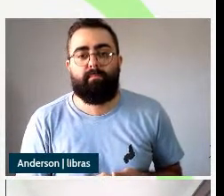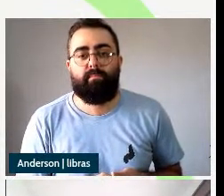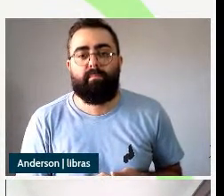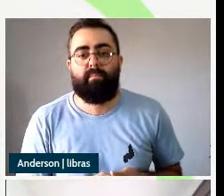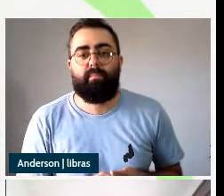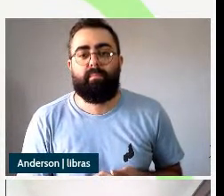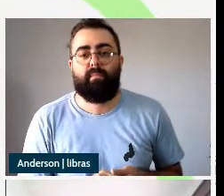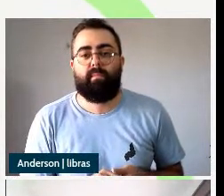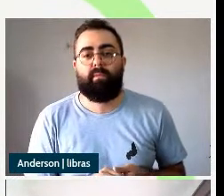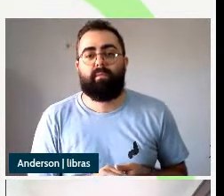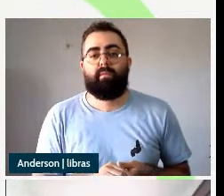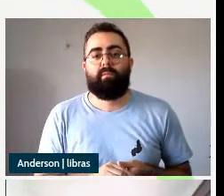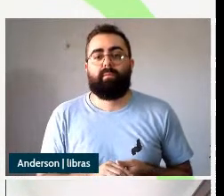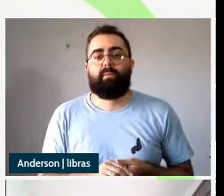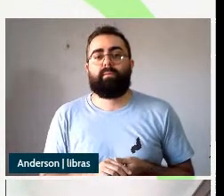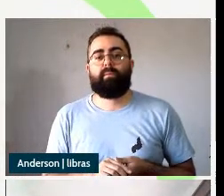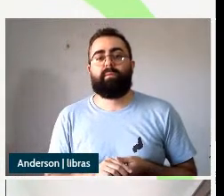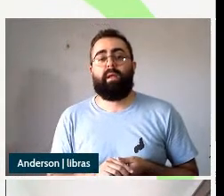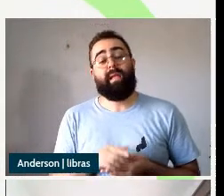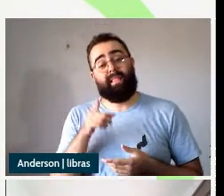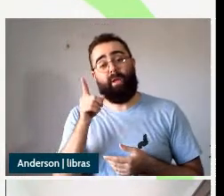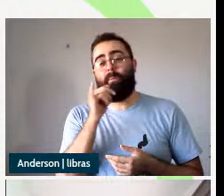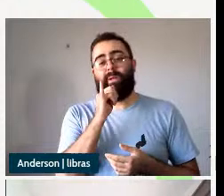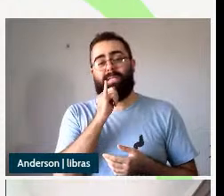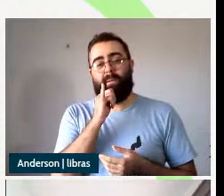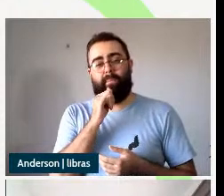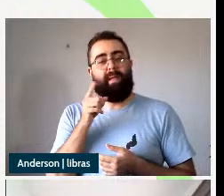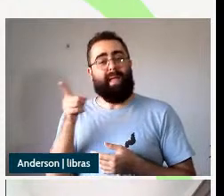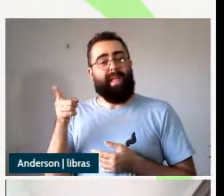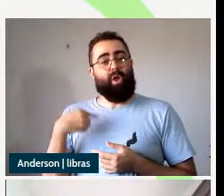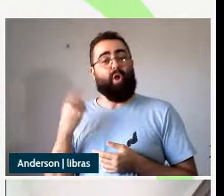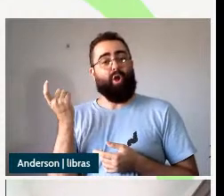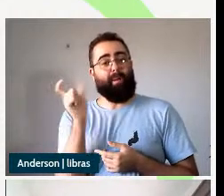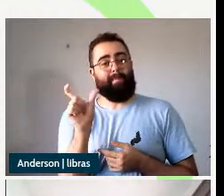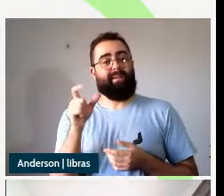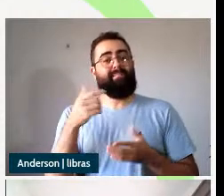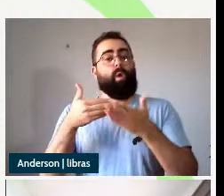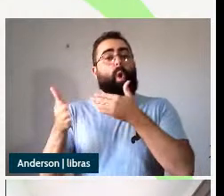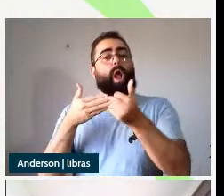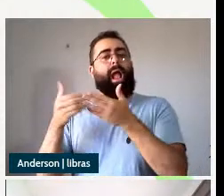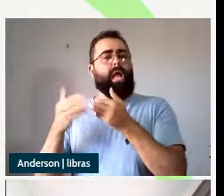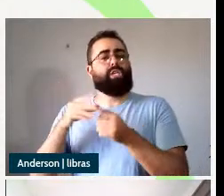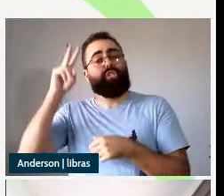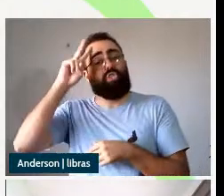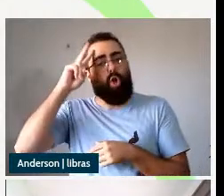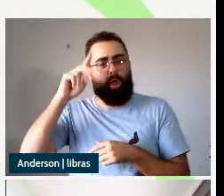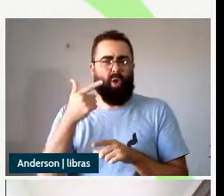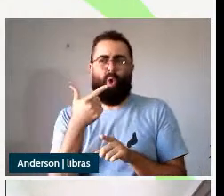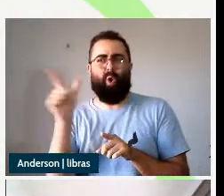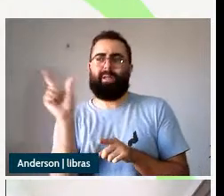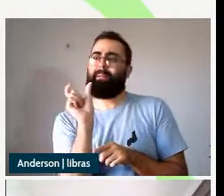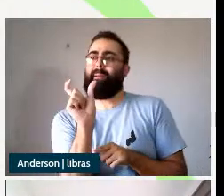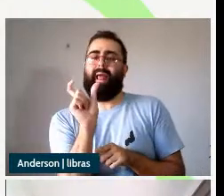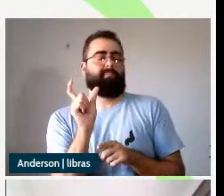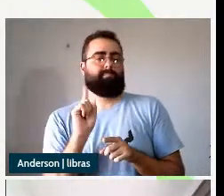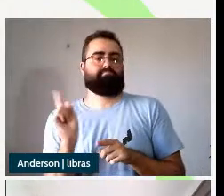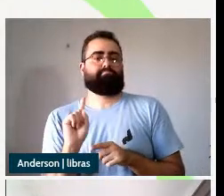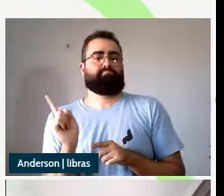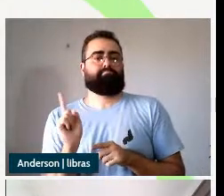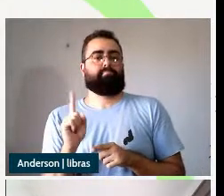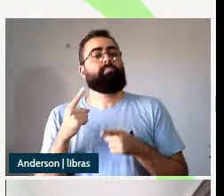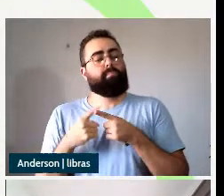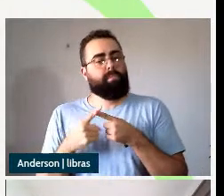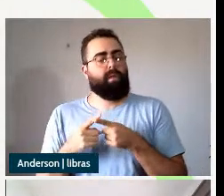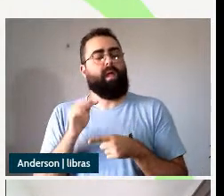the same because in that case we will not be talking about the alternatives we have and we will not be taking into account the free